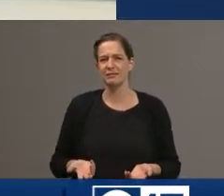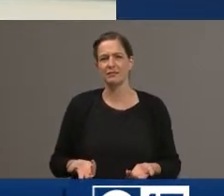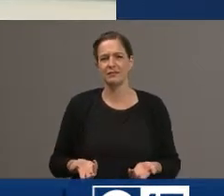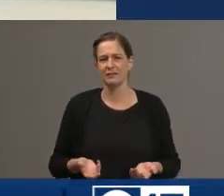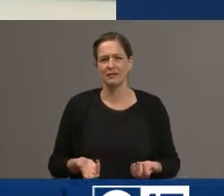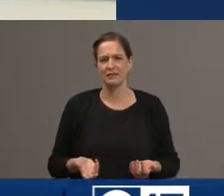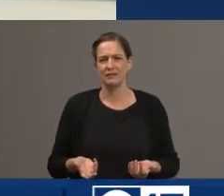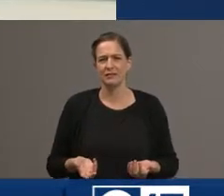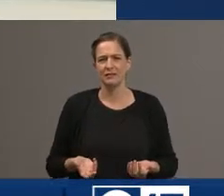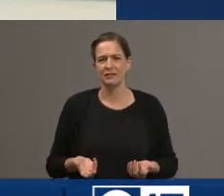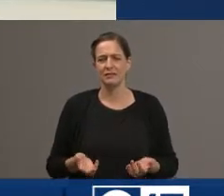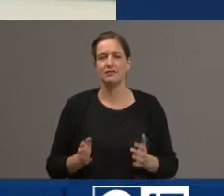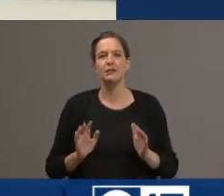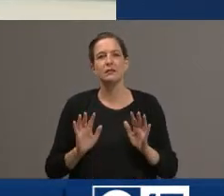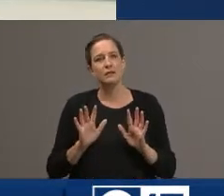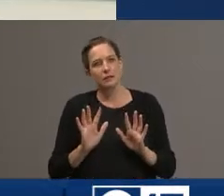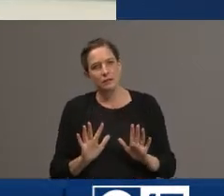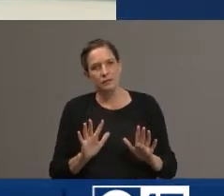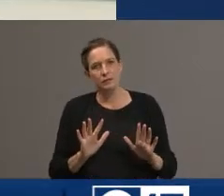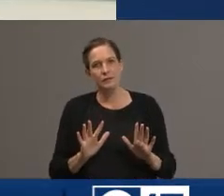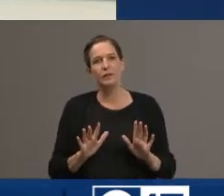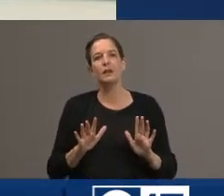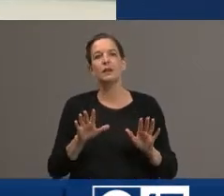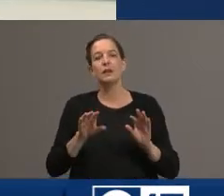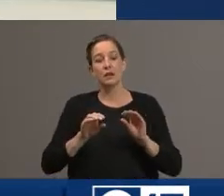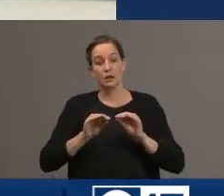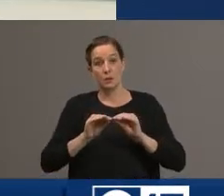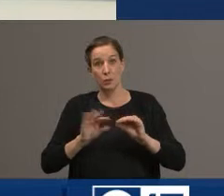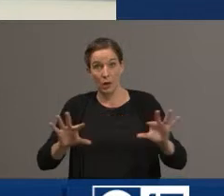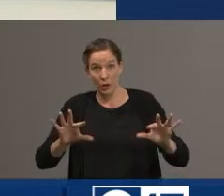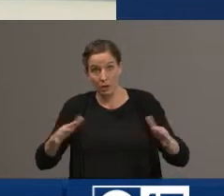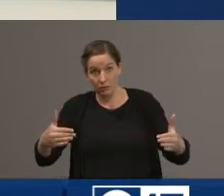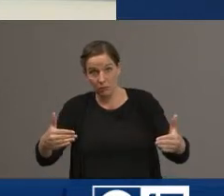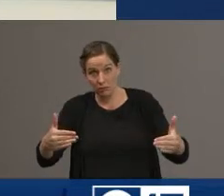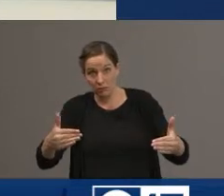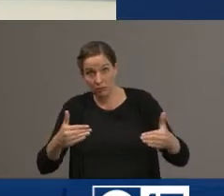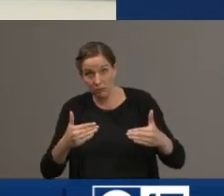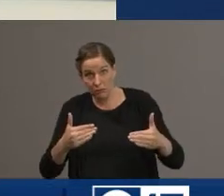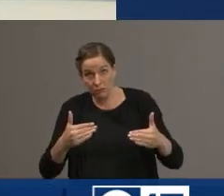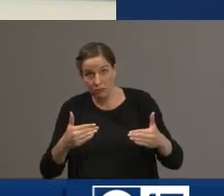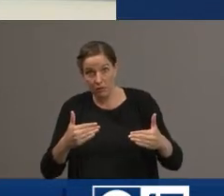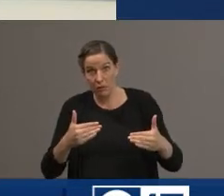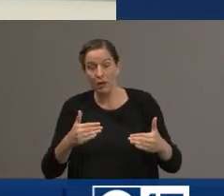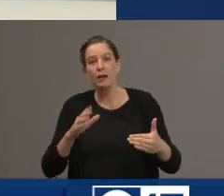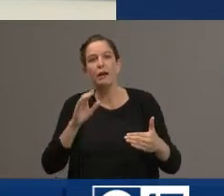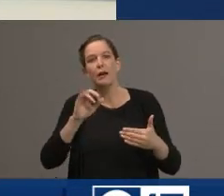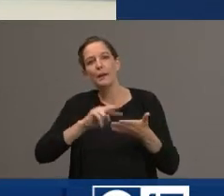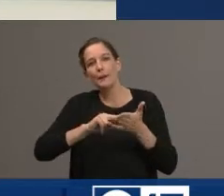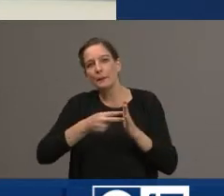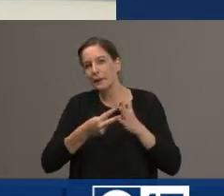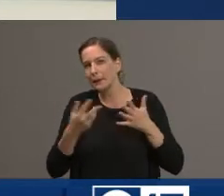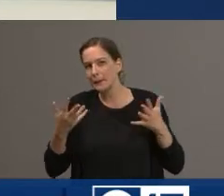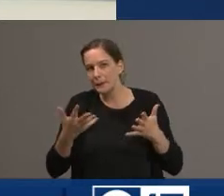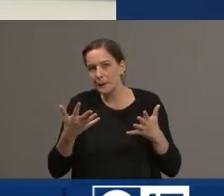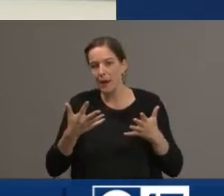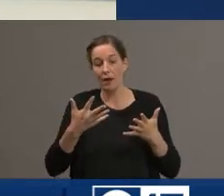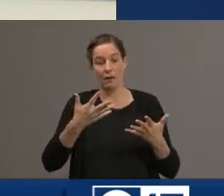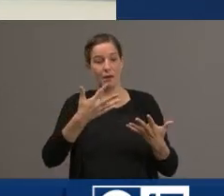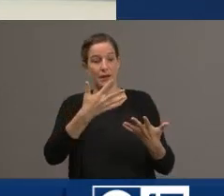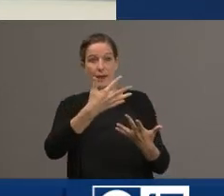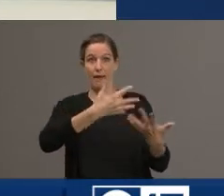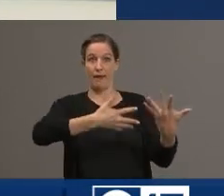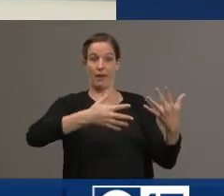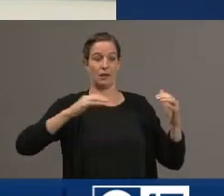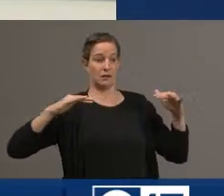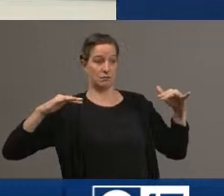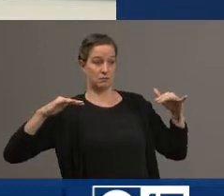In terms of slowing the spread is something in terms of reducing these social gatherings, we will be able to